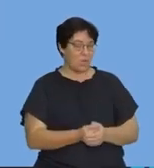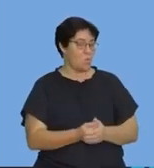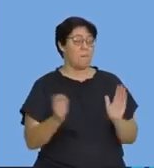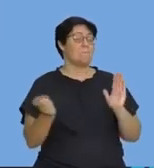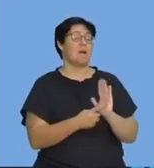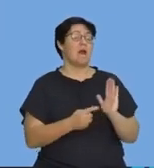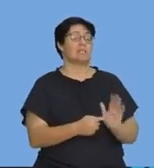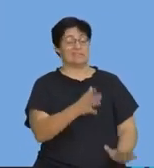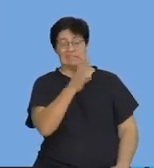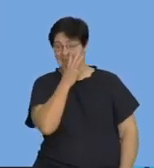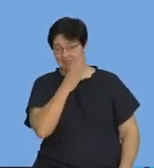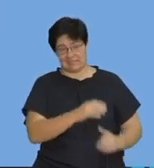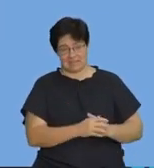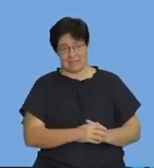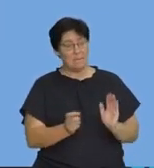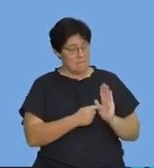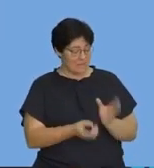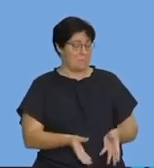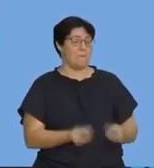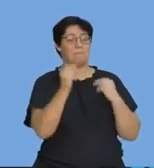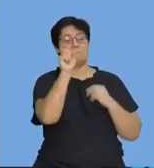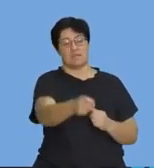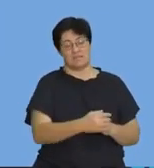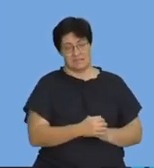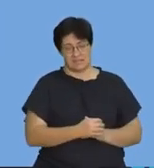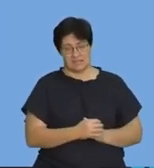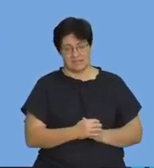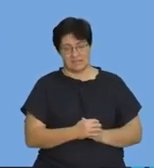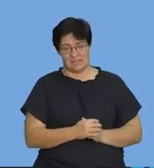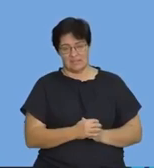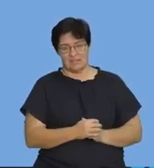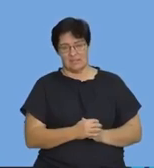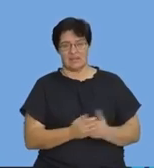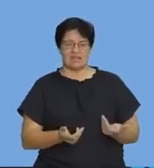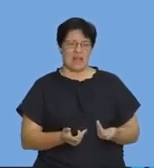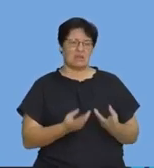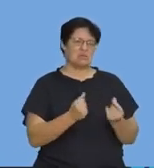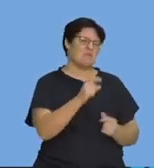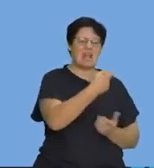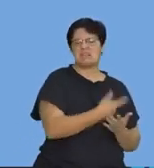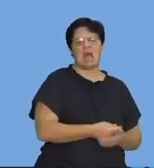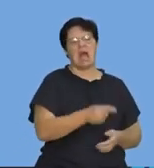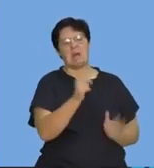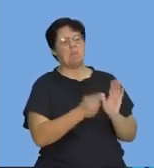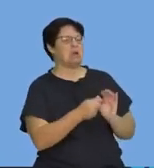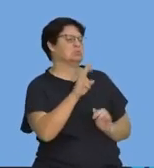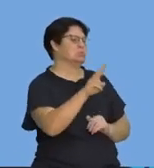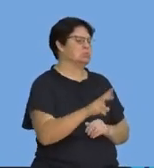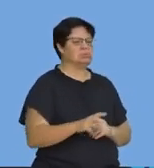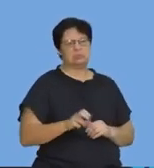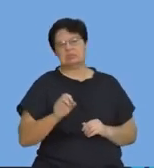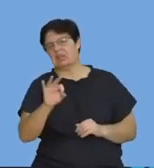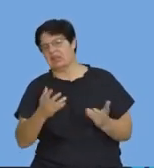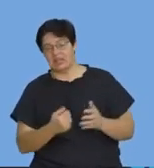marks. You need to get those marks. Solving for x normally is like 2 marks, 3 marks, 4 marks. But